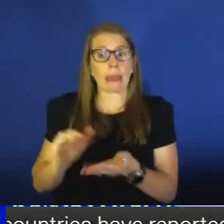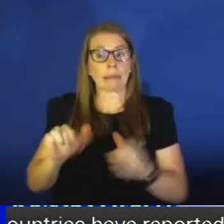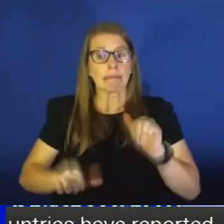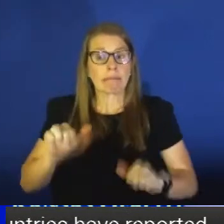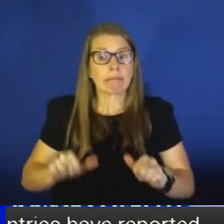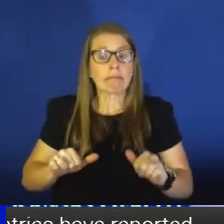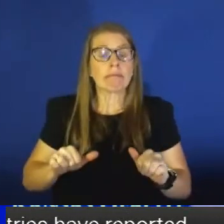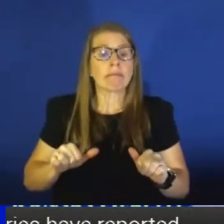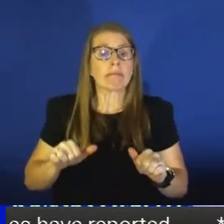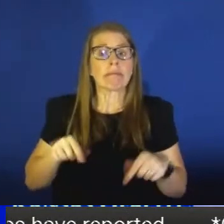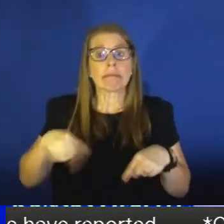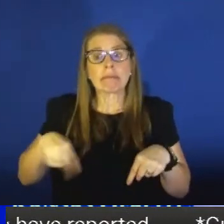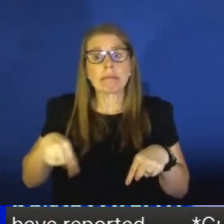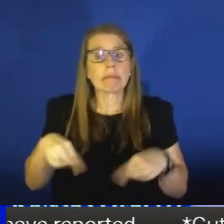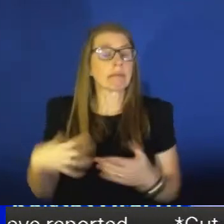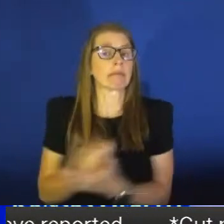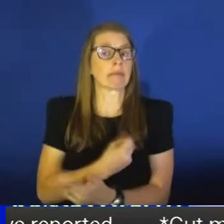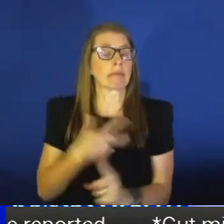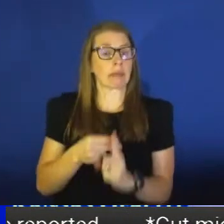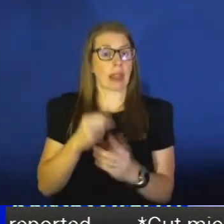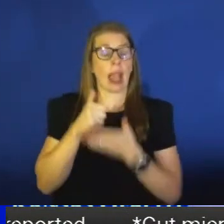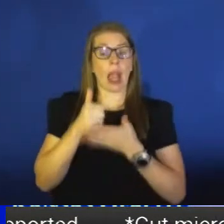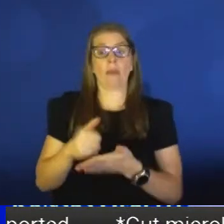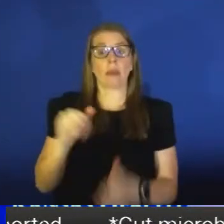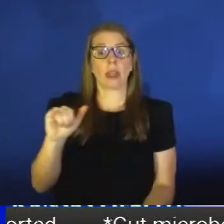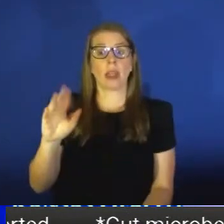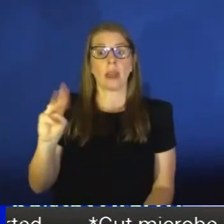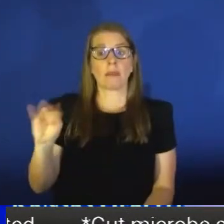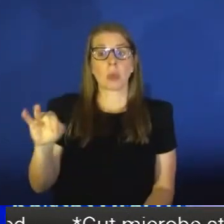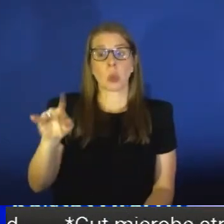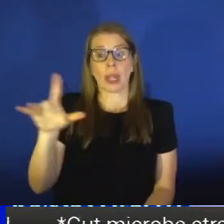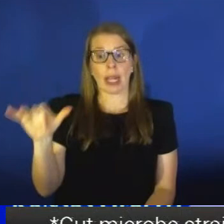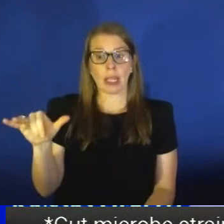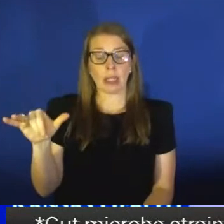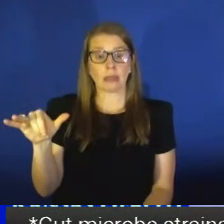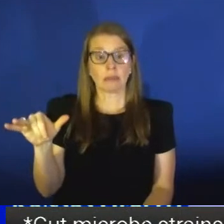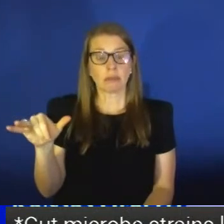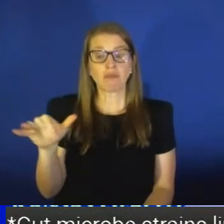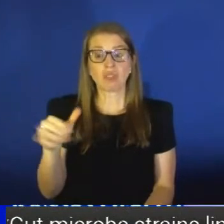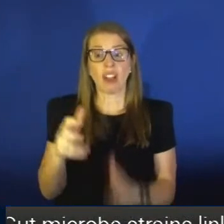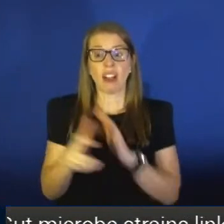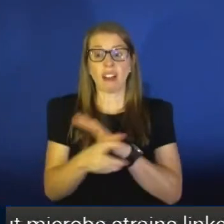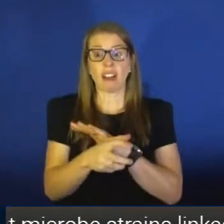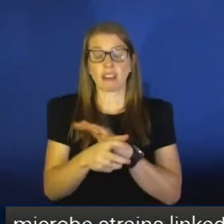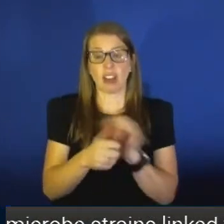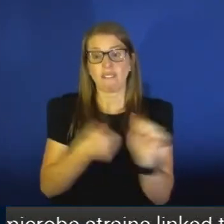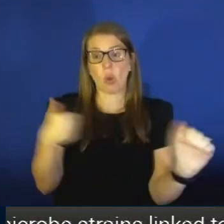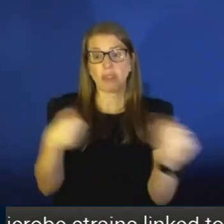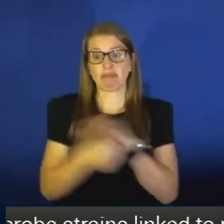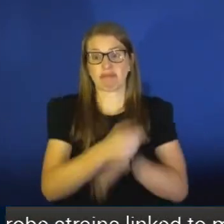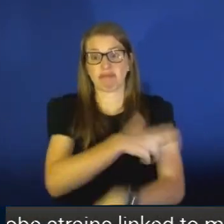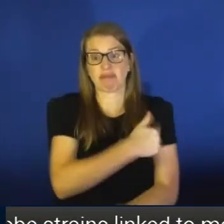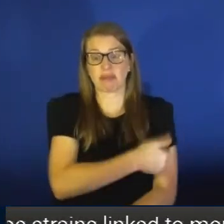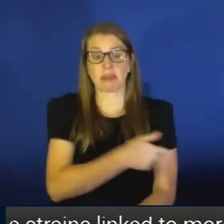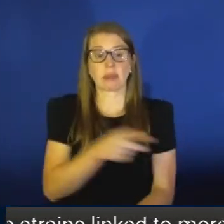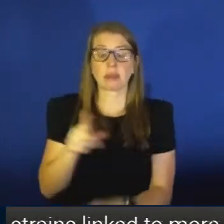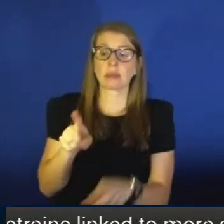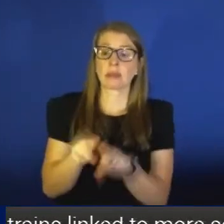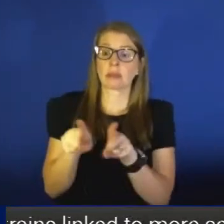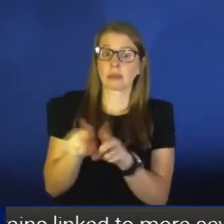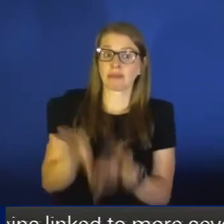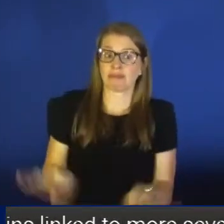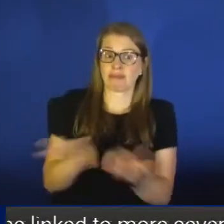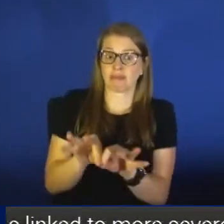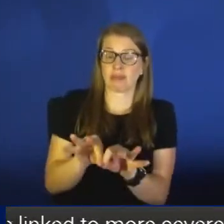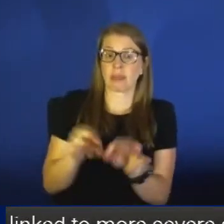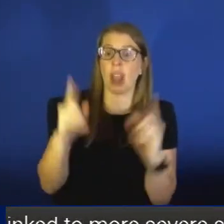vaccines, to help their immunity, help reduce their chance of going to the hospital, I think that's a great thing. And just one last thing, I think it's important to note that these are complications